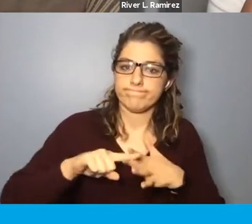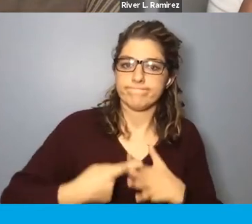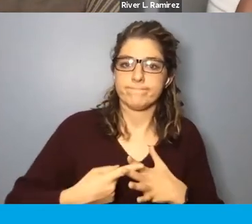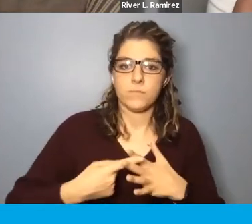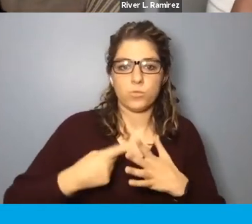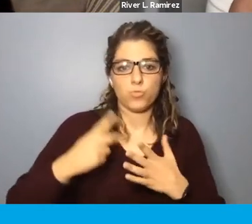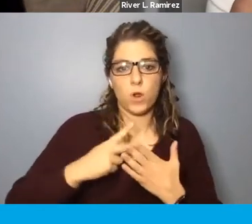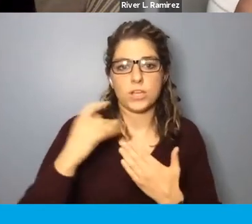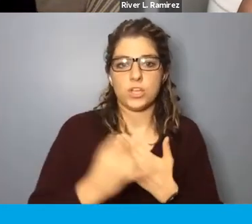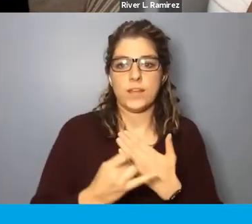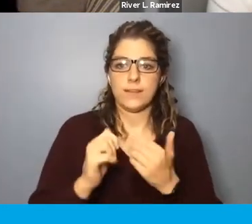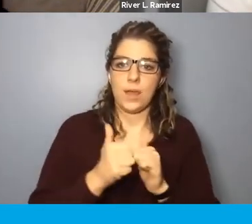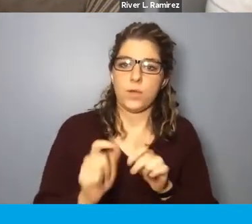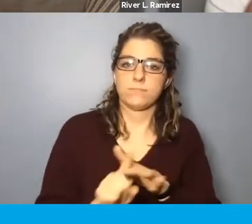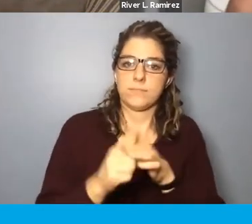be?